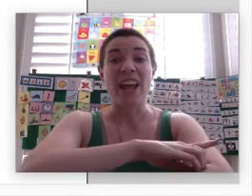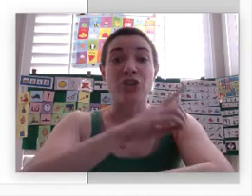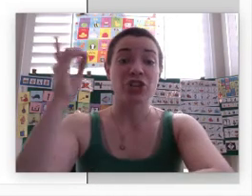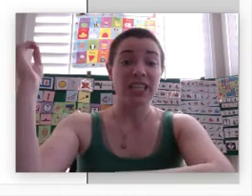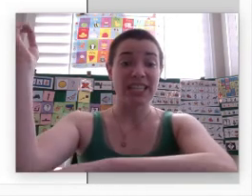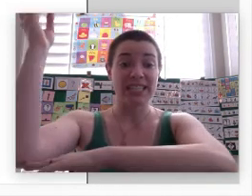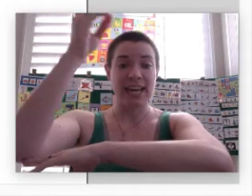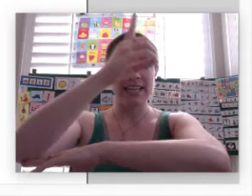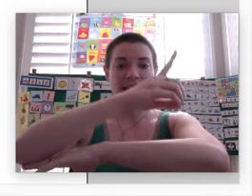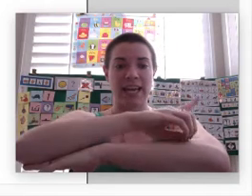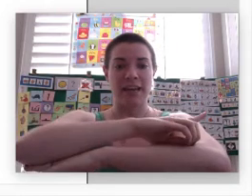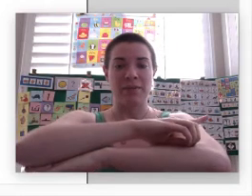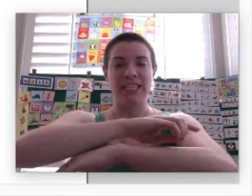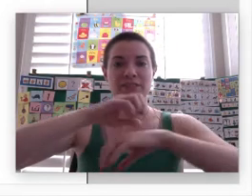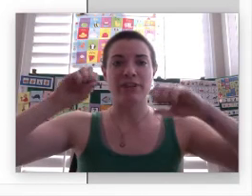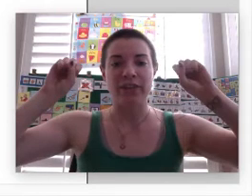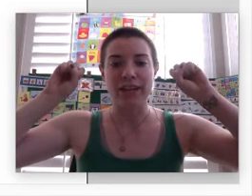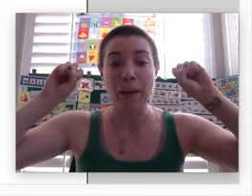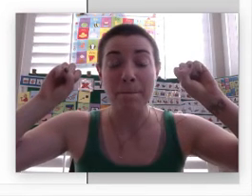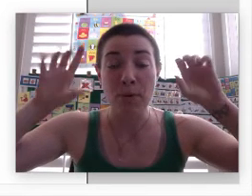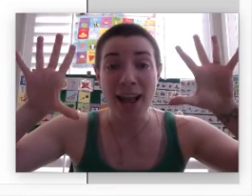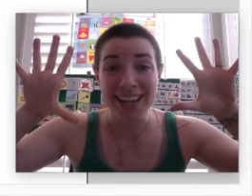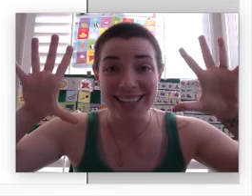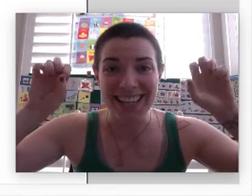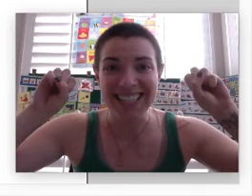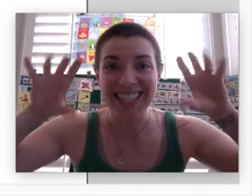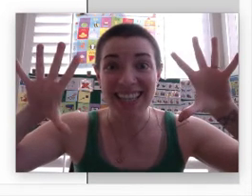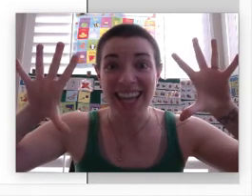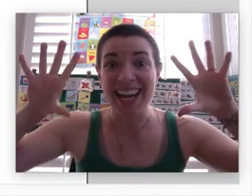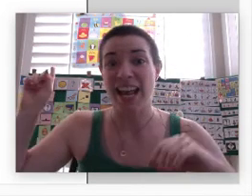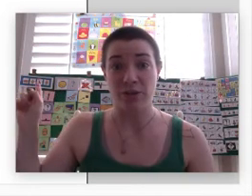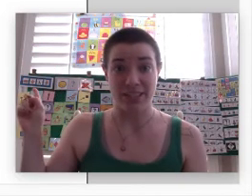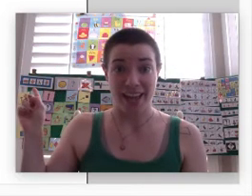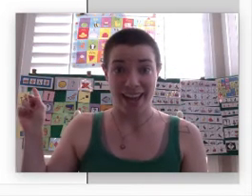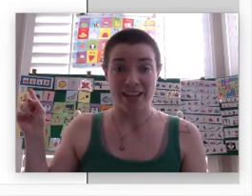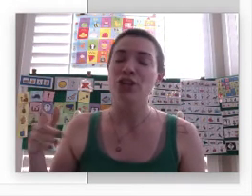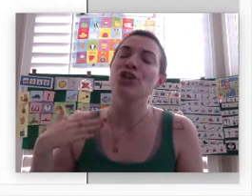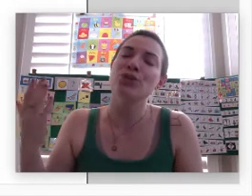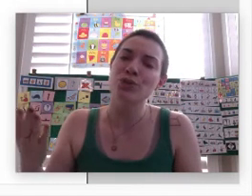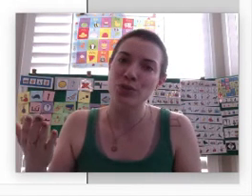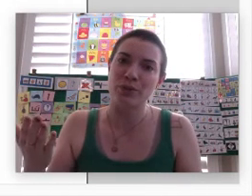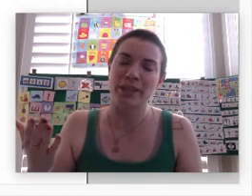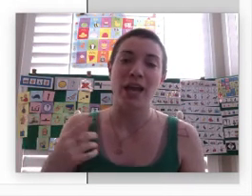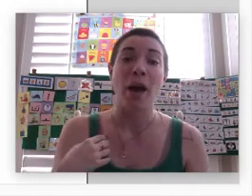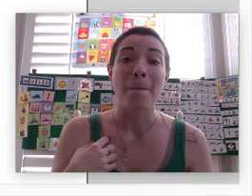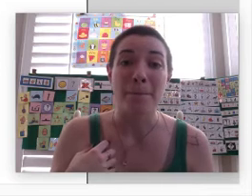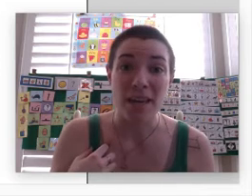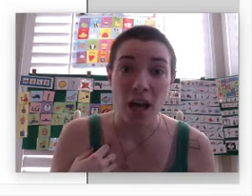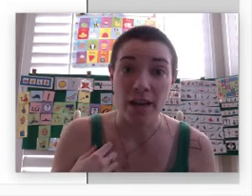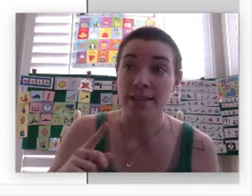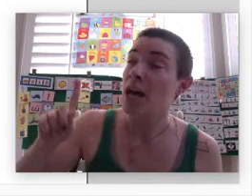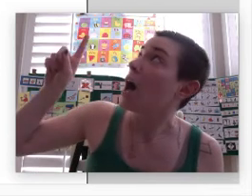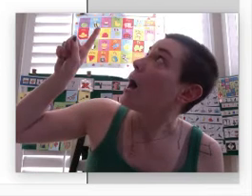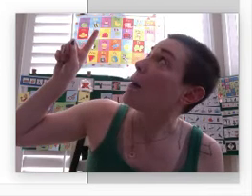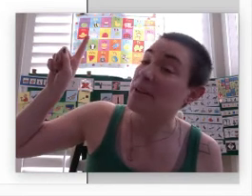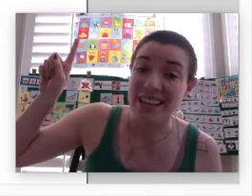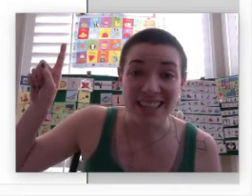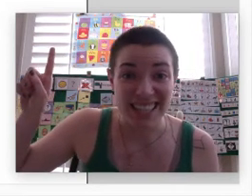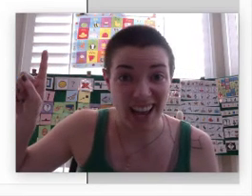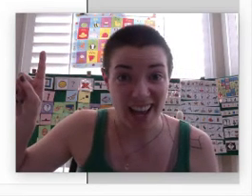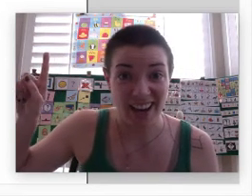and during the daytime, it's very bright. It's light outside, usually, because